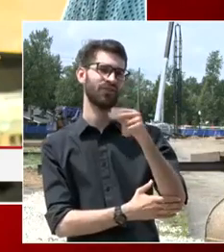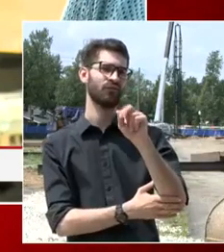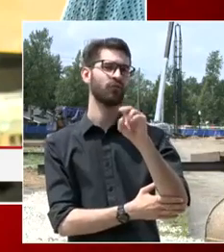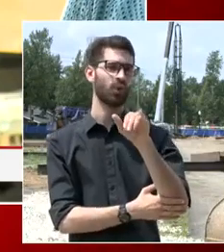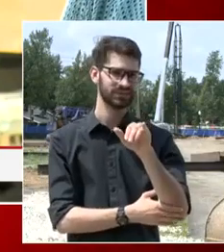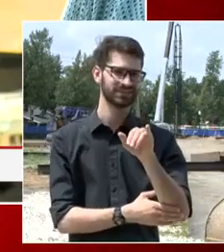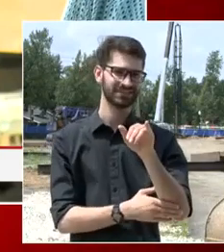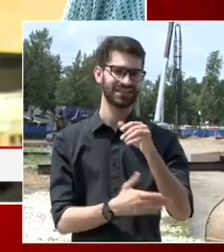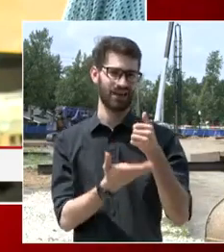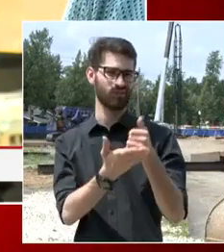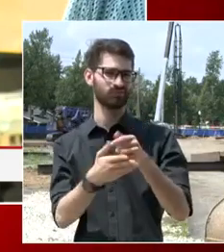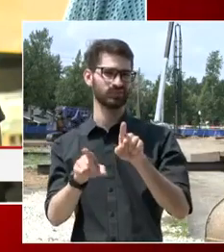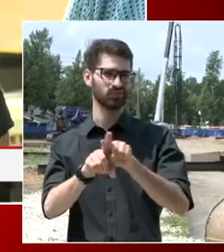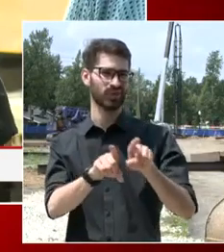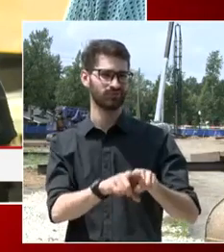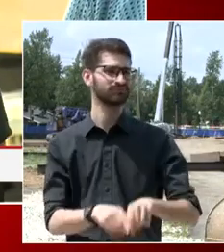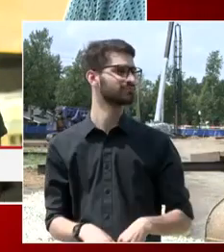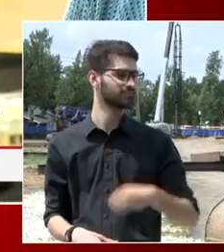floor.